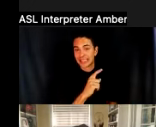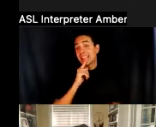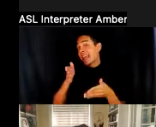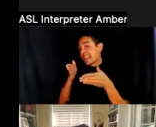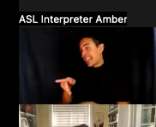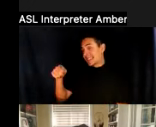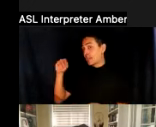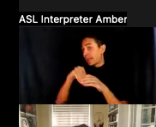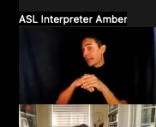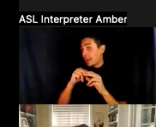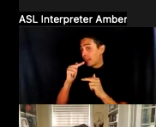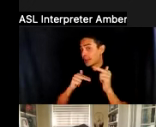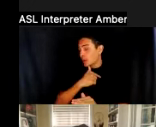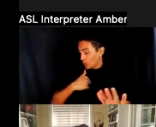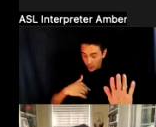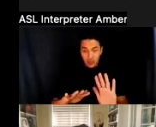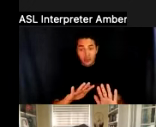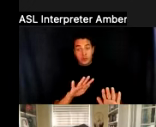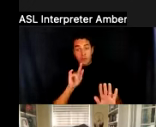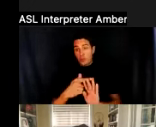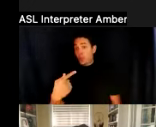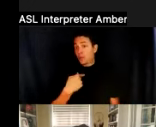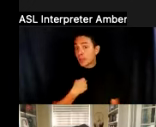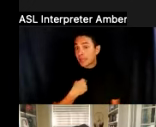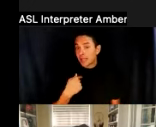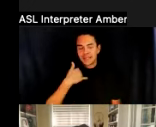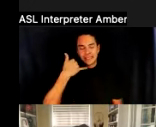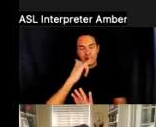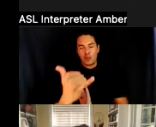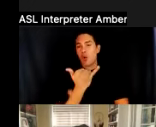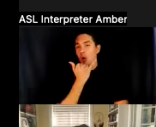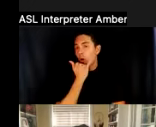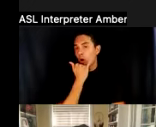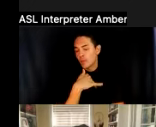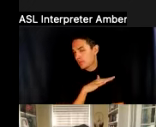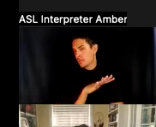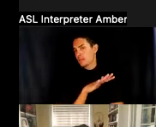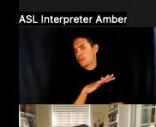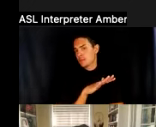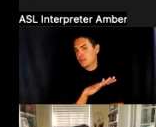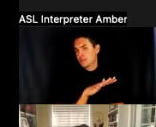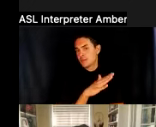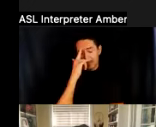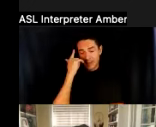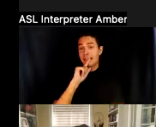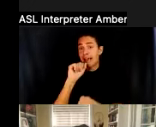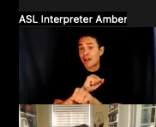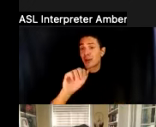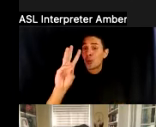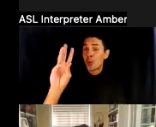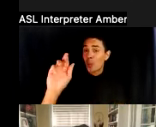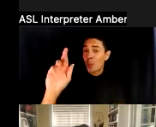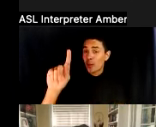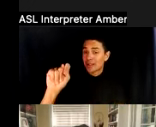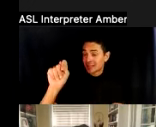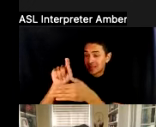building," which to me is still wrong because the actual warrant doesn't say